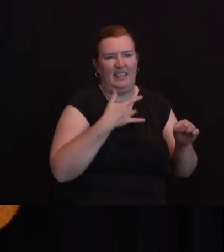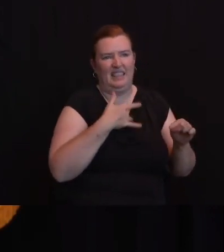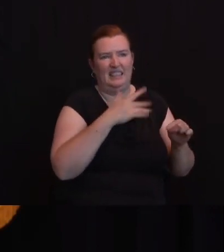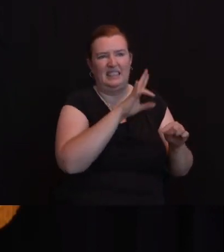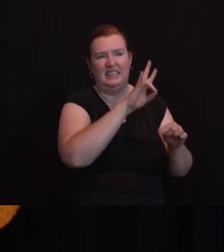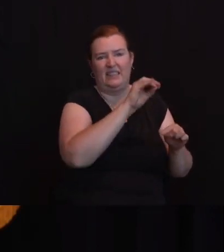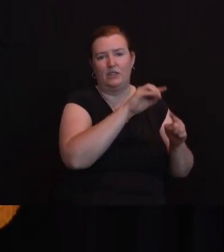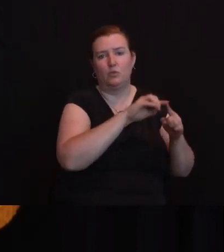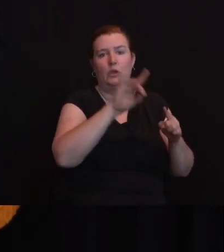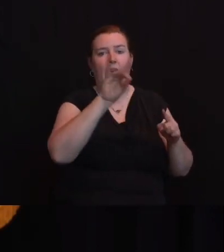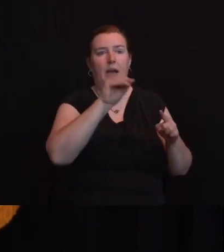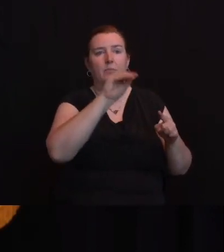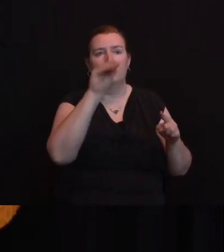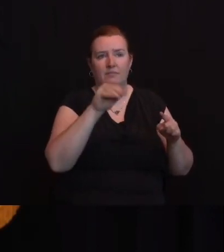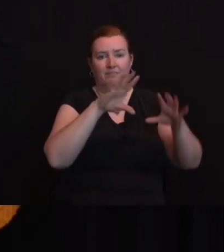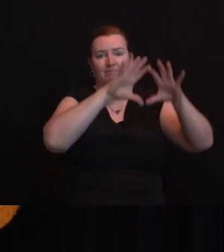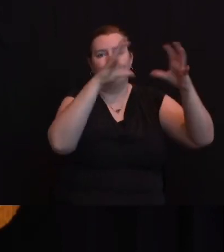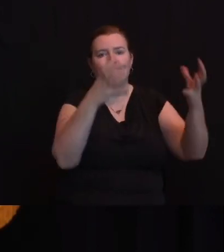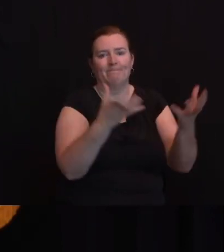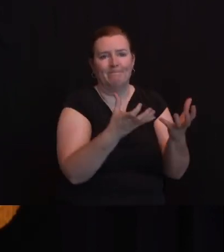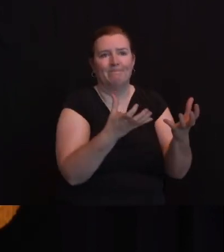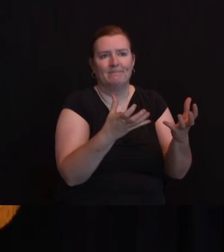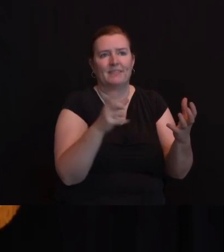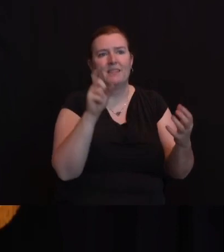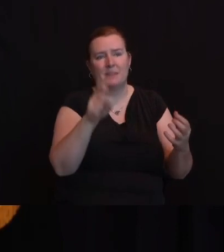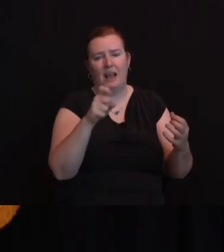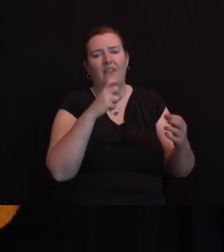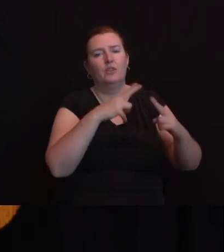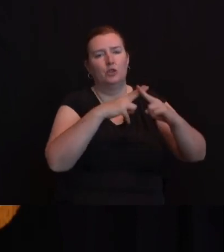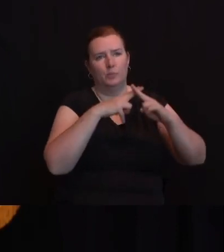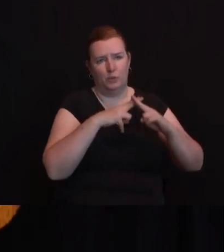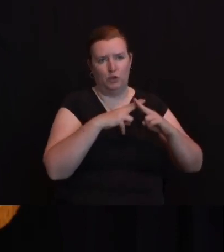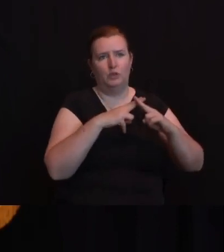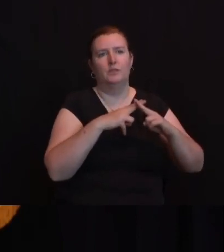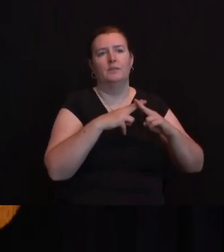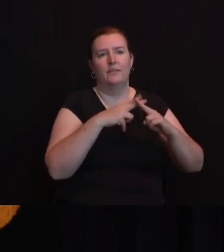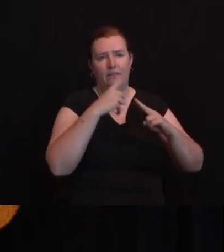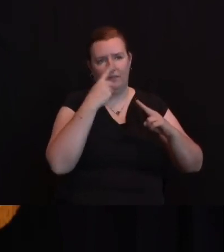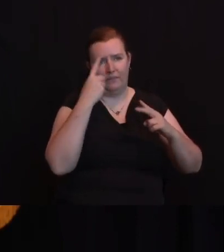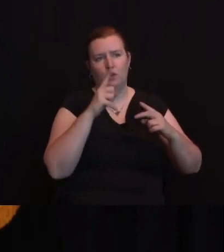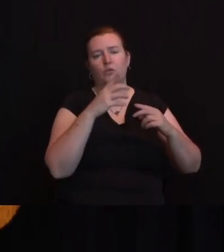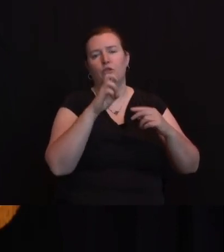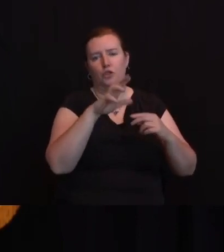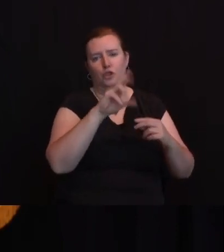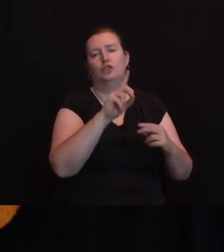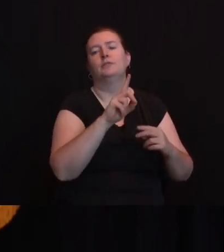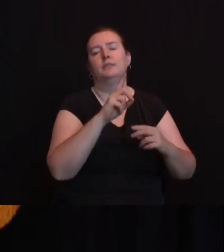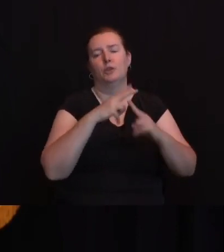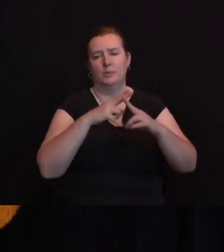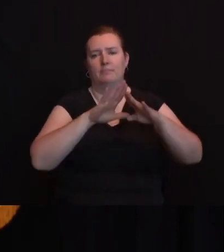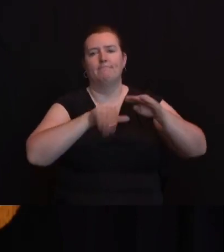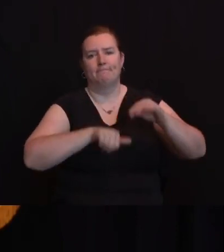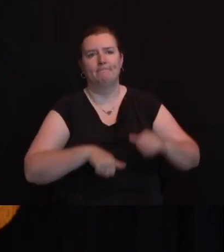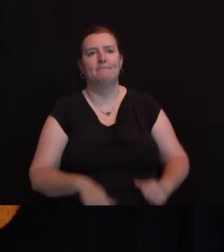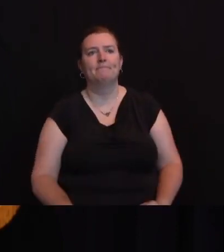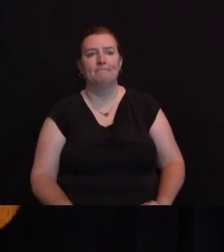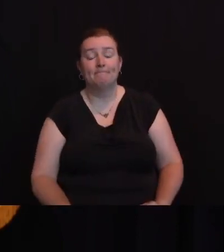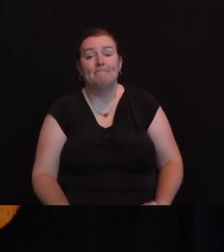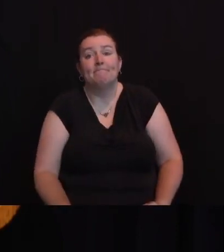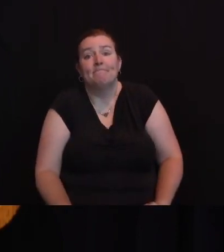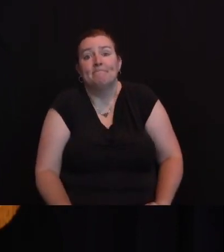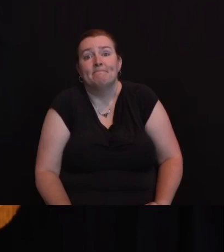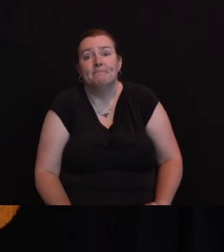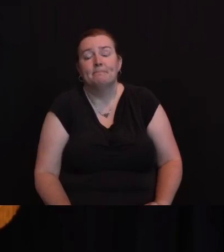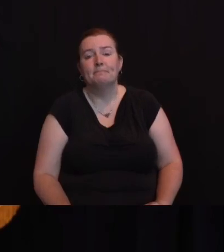of the population would need to become immune before that would be safe, that basically you wouldn't get these outbreaks because of